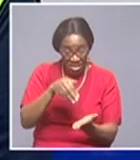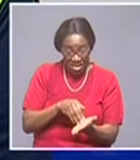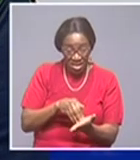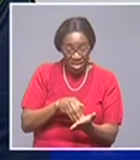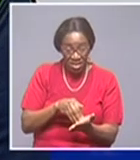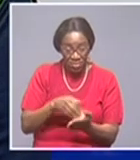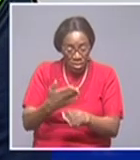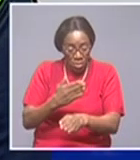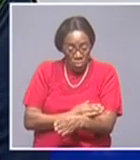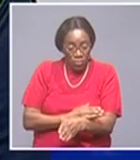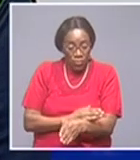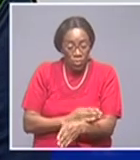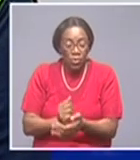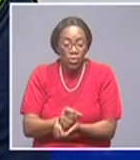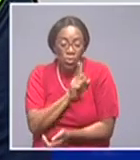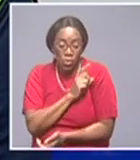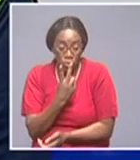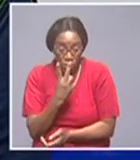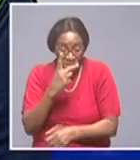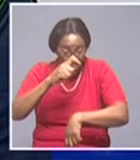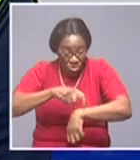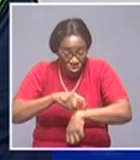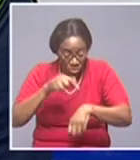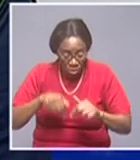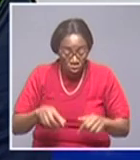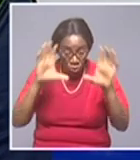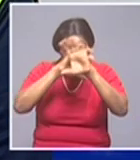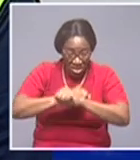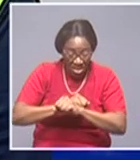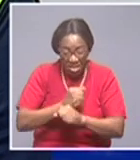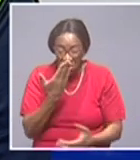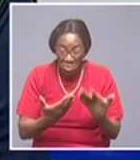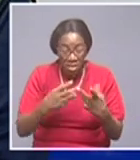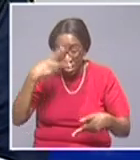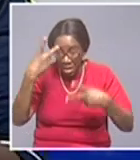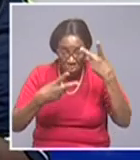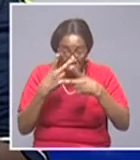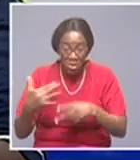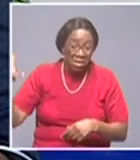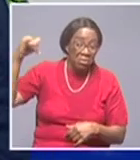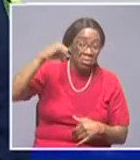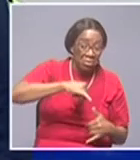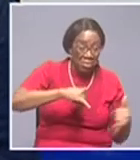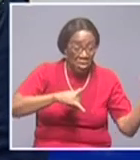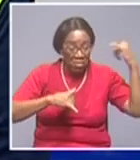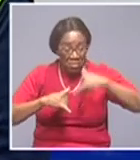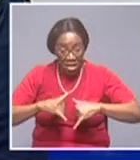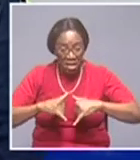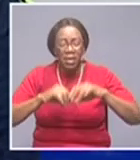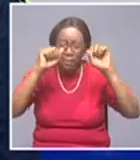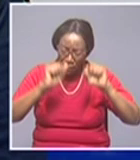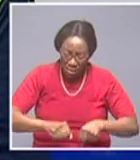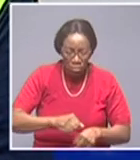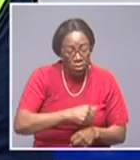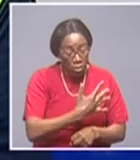be counted in the country. Even if you are a tourist, you need to be counted. That's what the snapshot that we are talking about. And those people